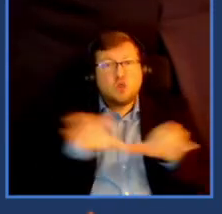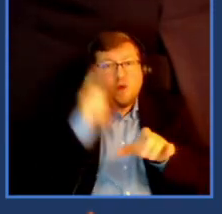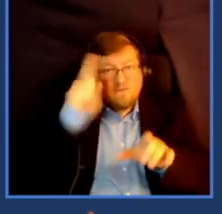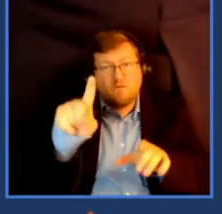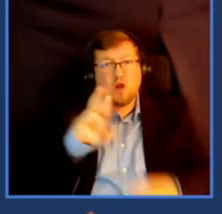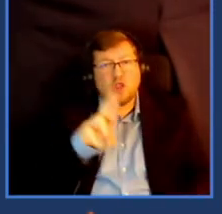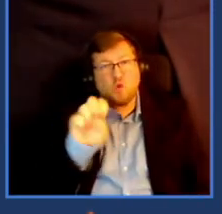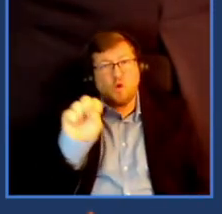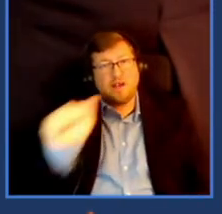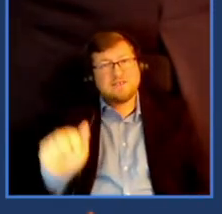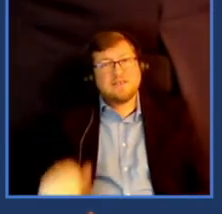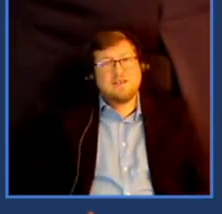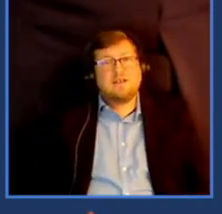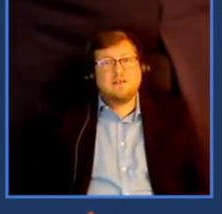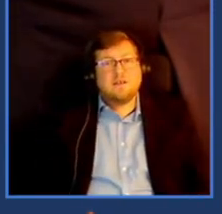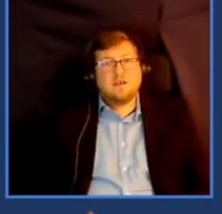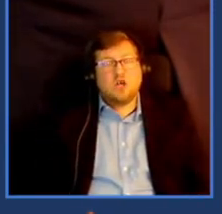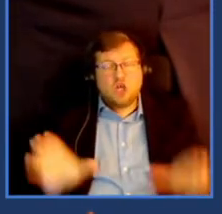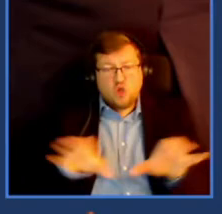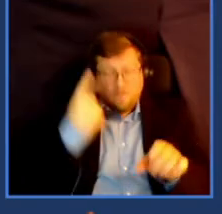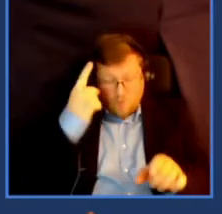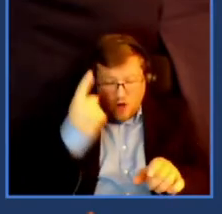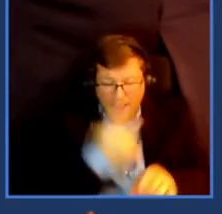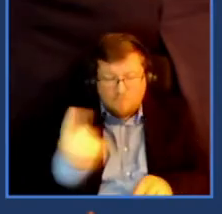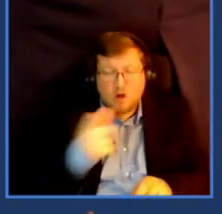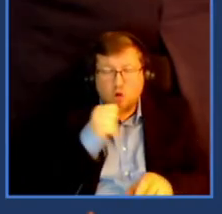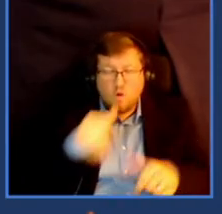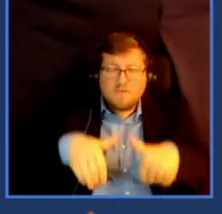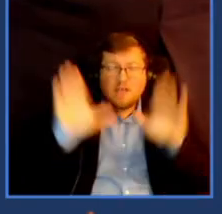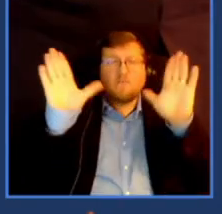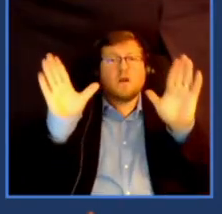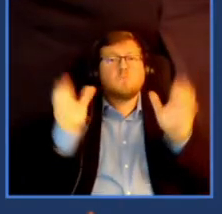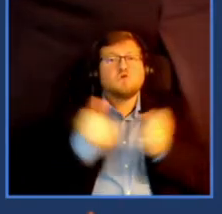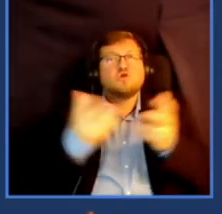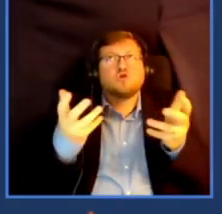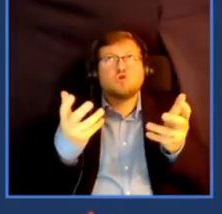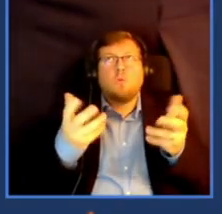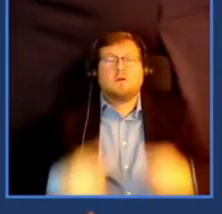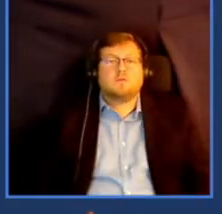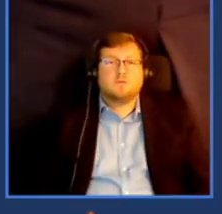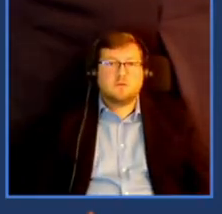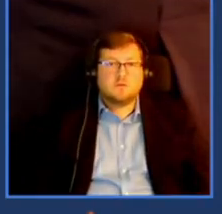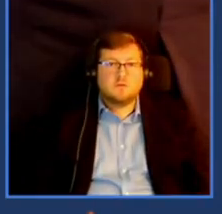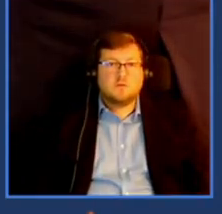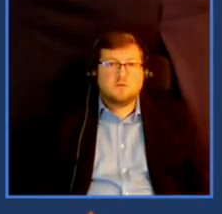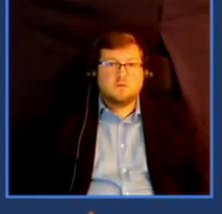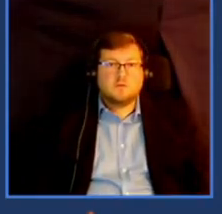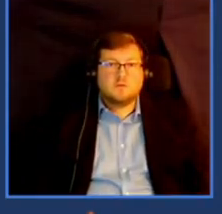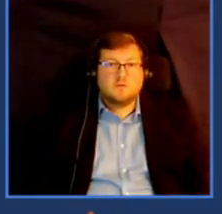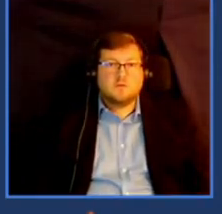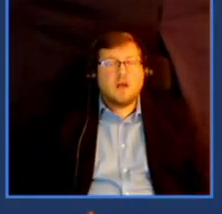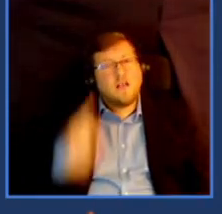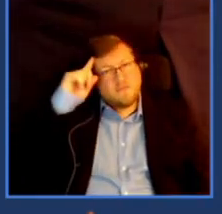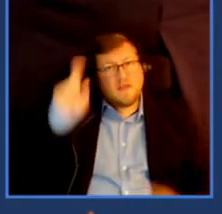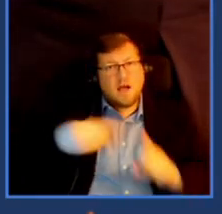have given up so much. Think of all those who have given up so much to secure that